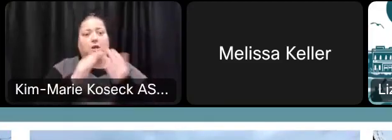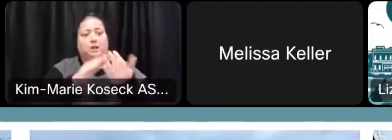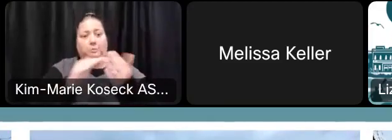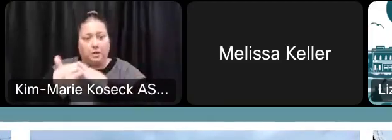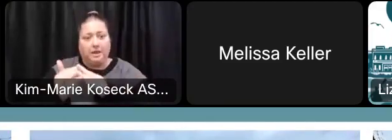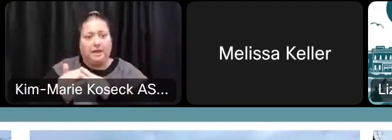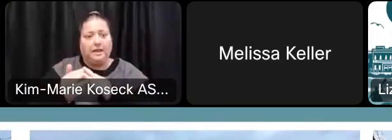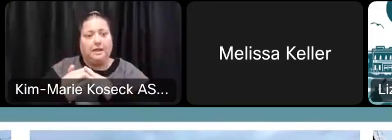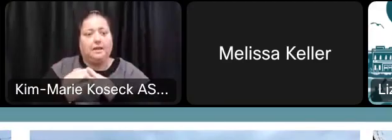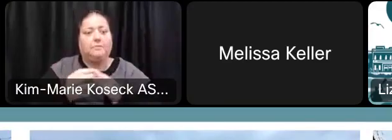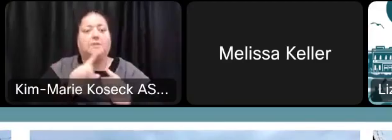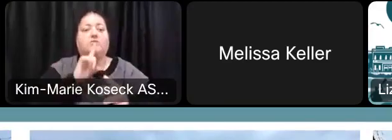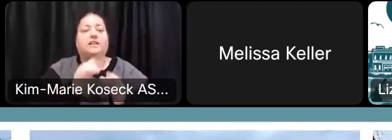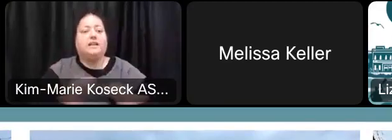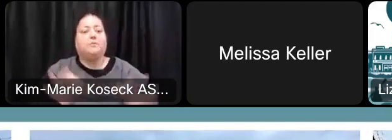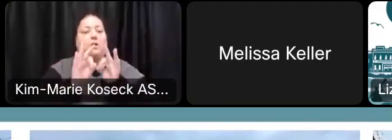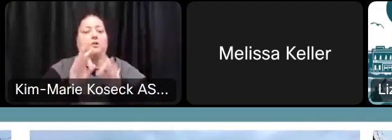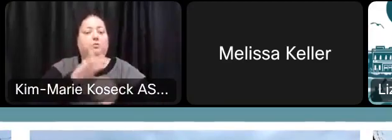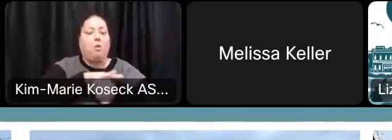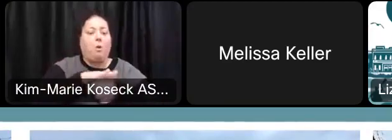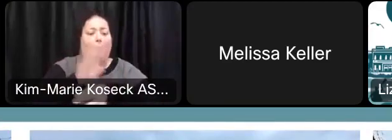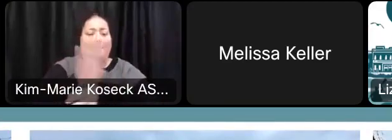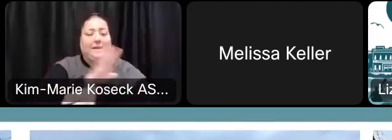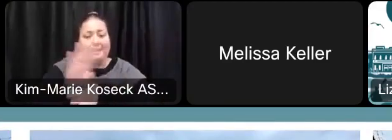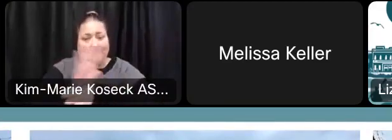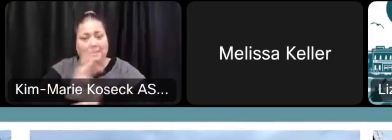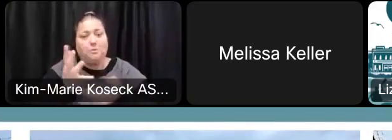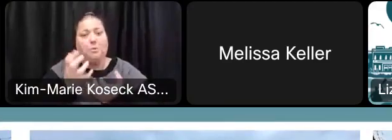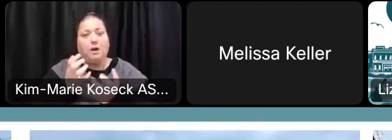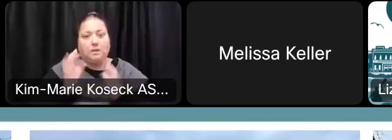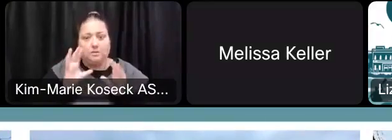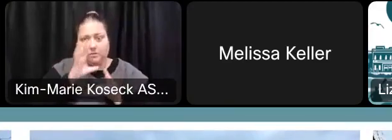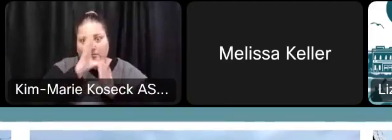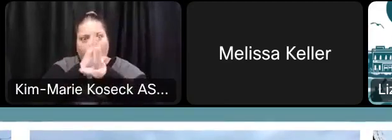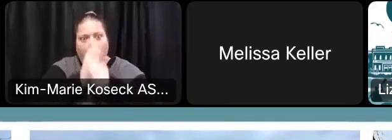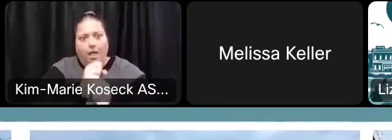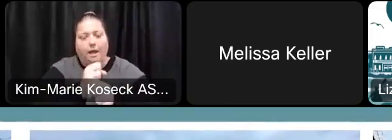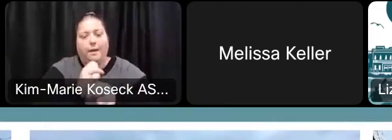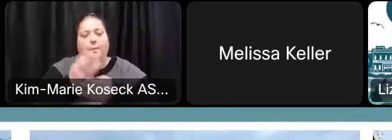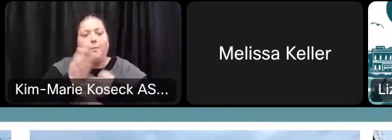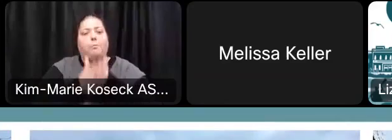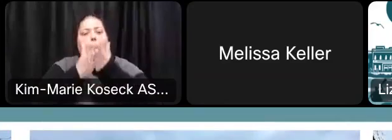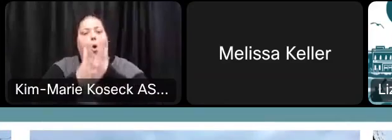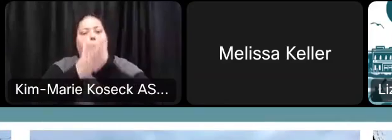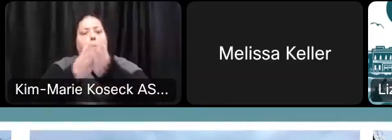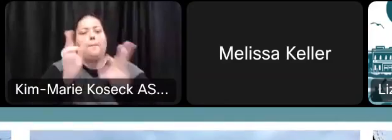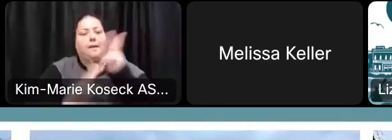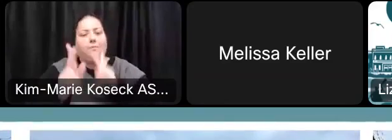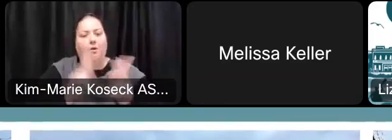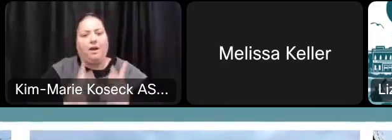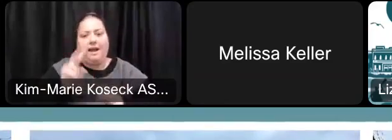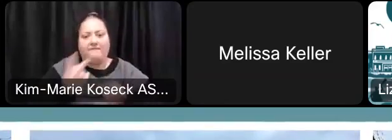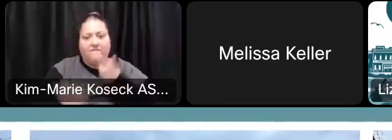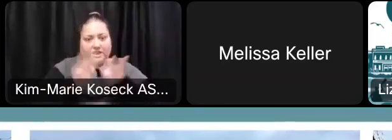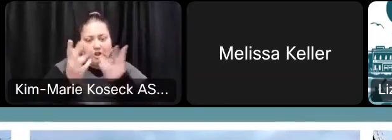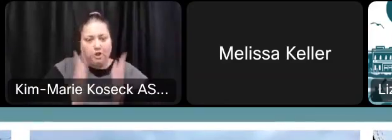also important to local businesses in that we wanted to attract boaters and visitors to the downtown, and we